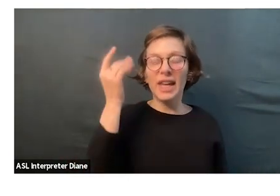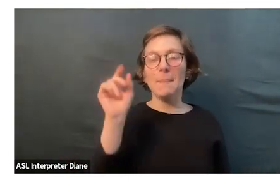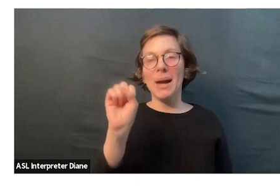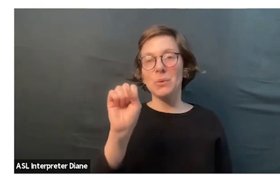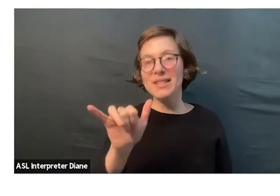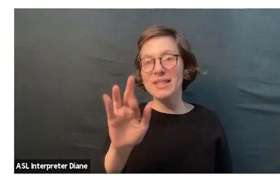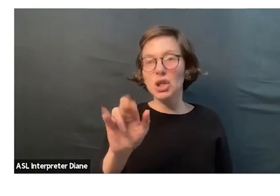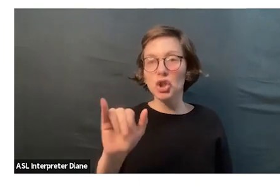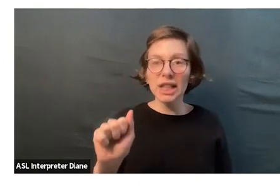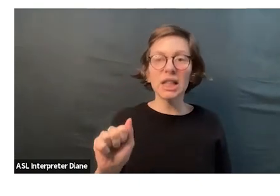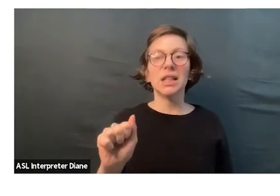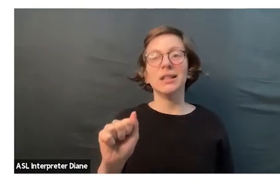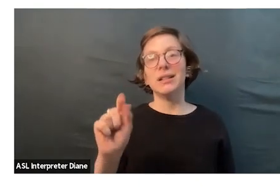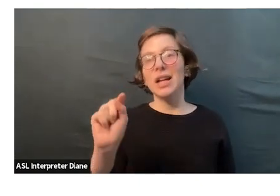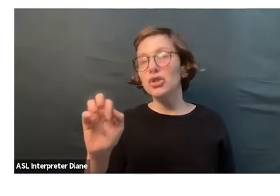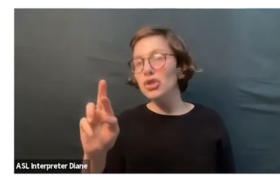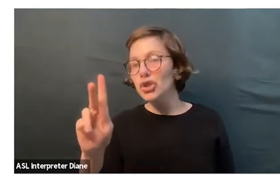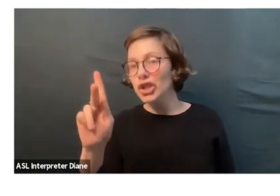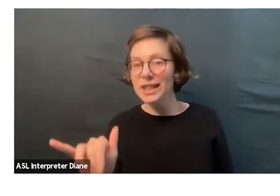place with such privilege, and she's like,